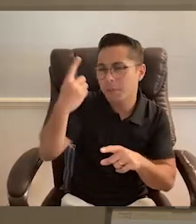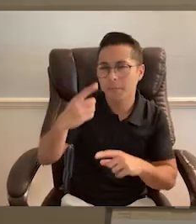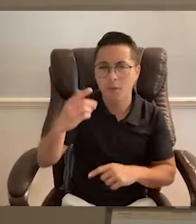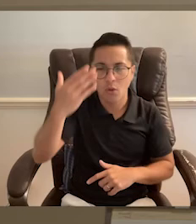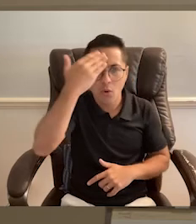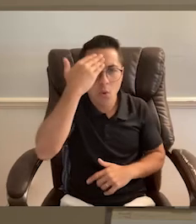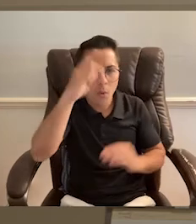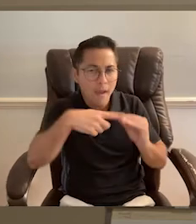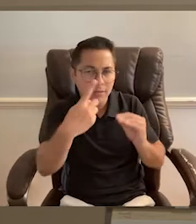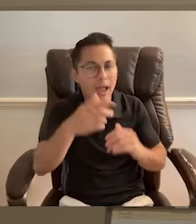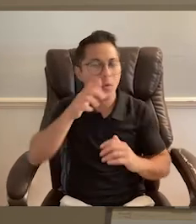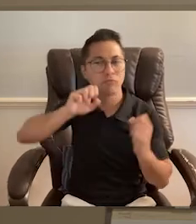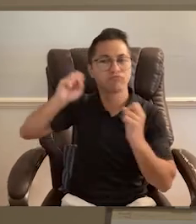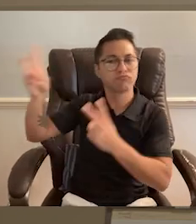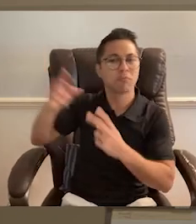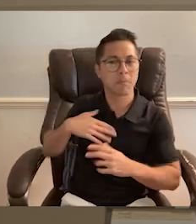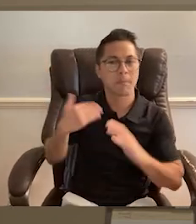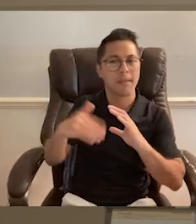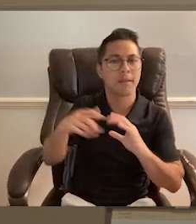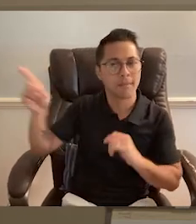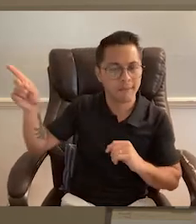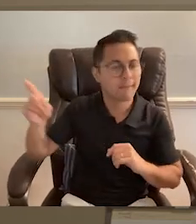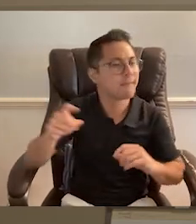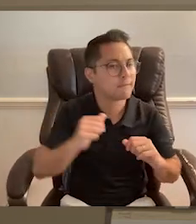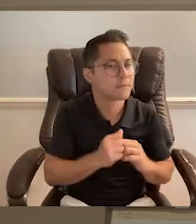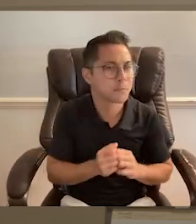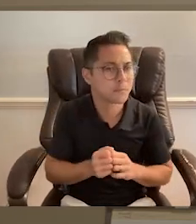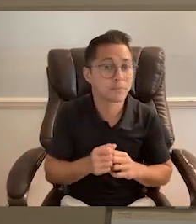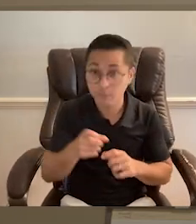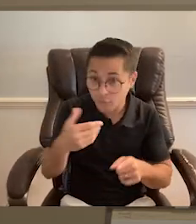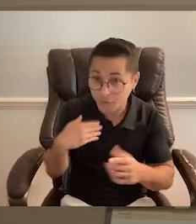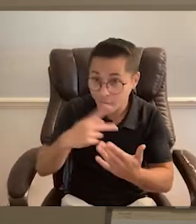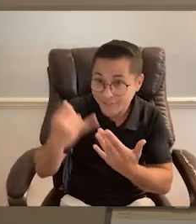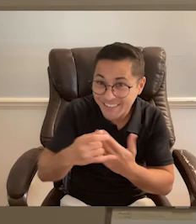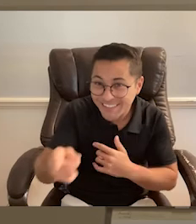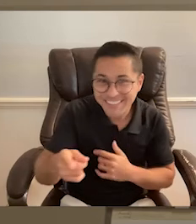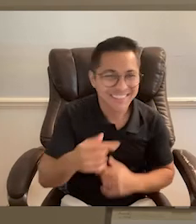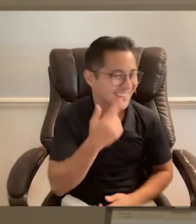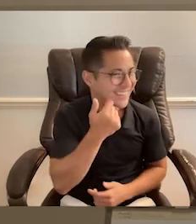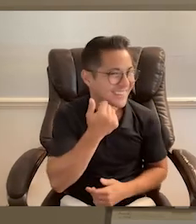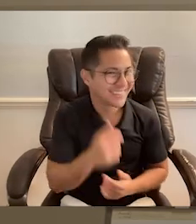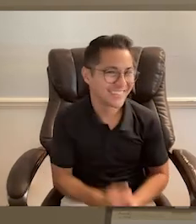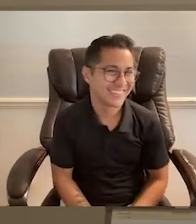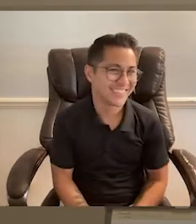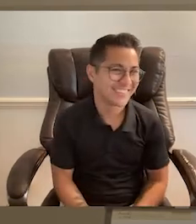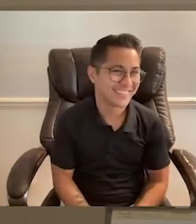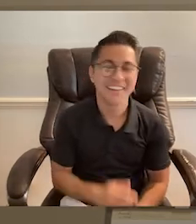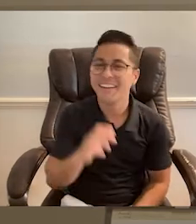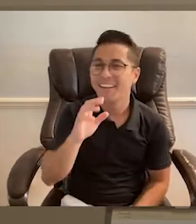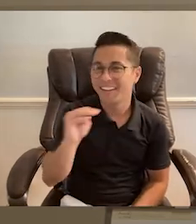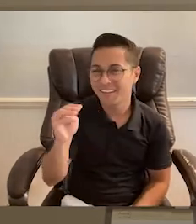the seat is very low to the ground. So when somebody's transferring from their wheelchair to that